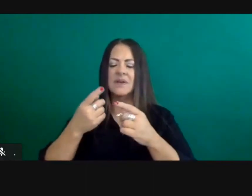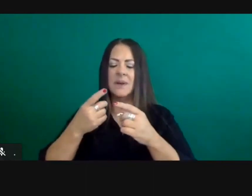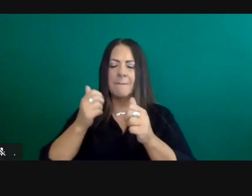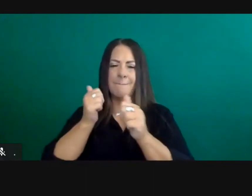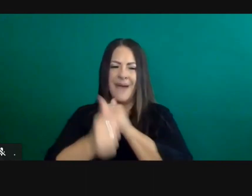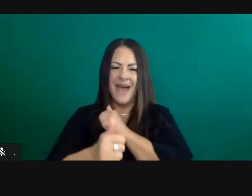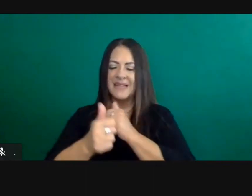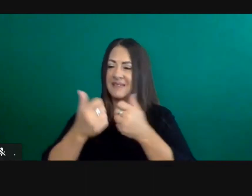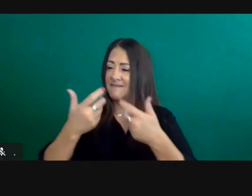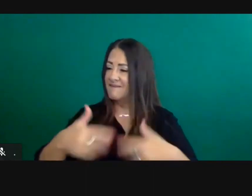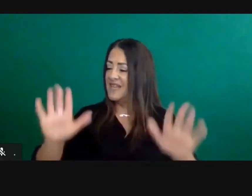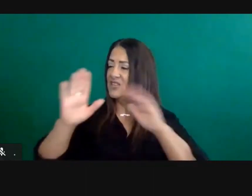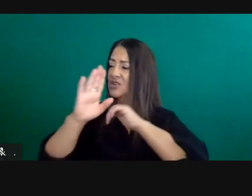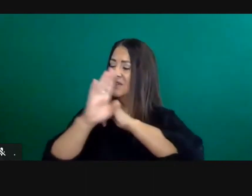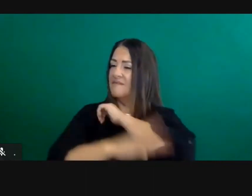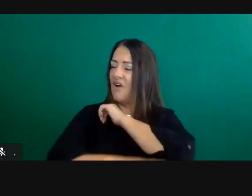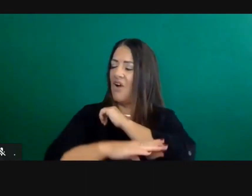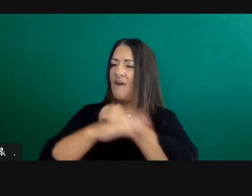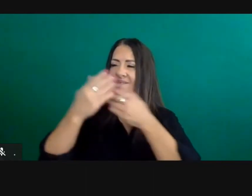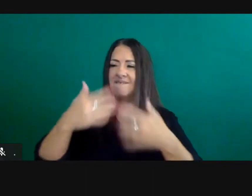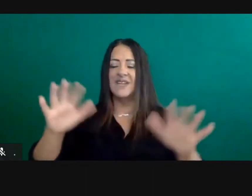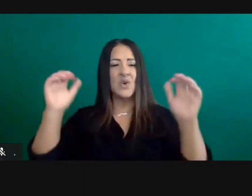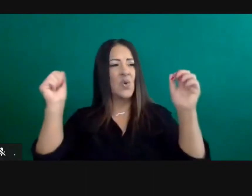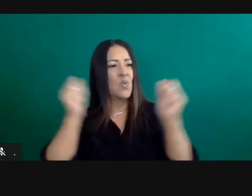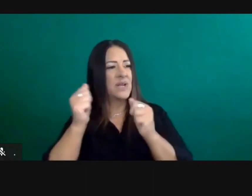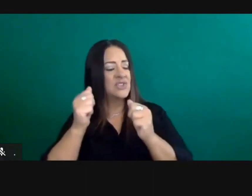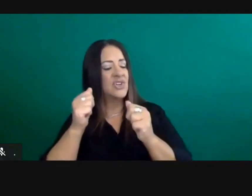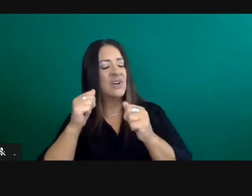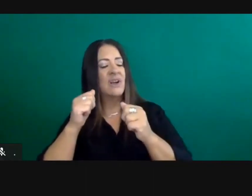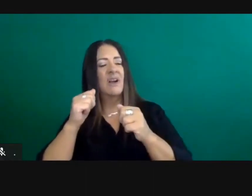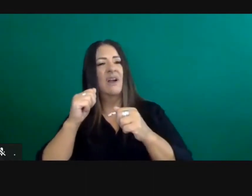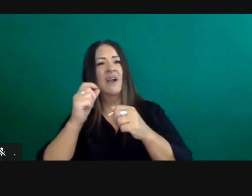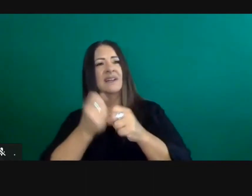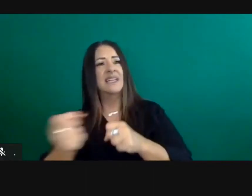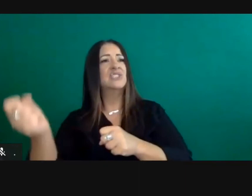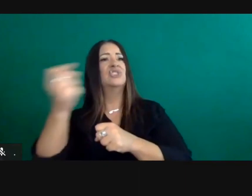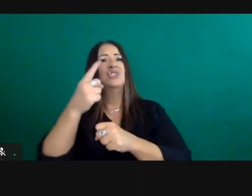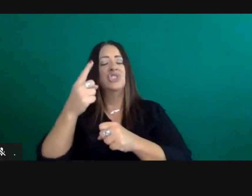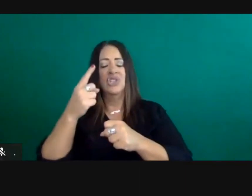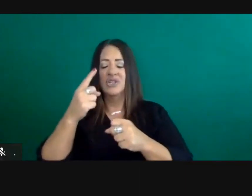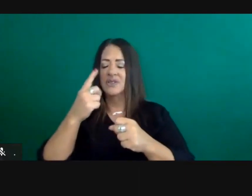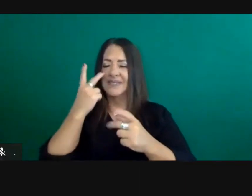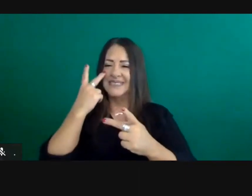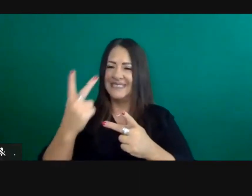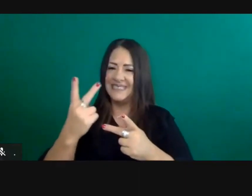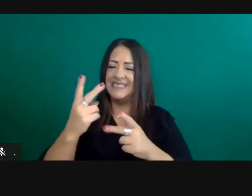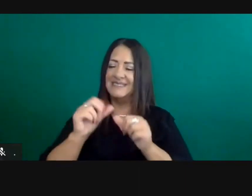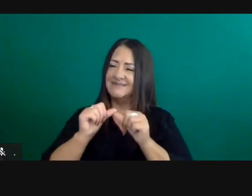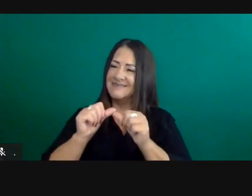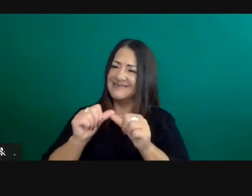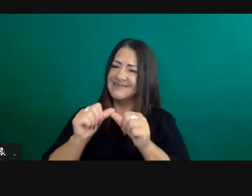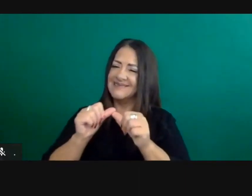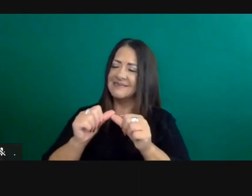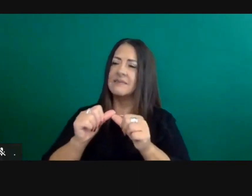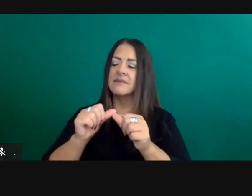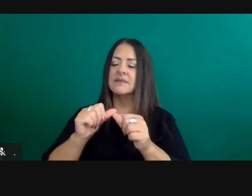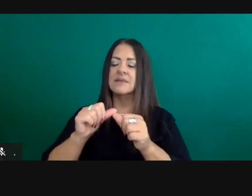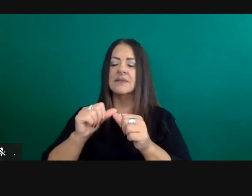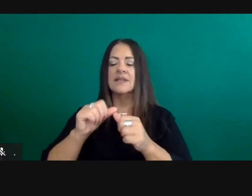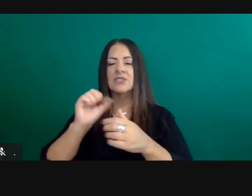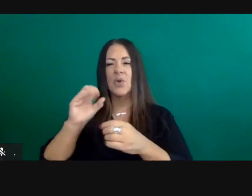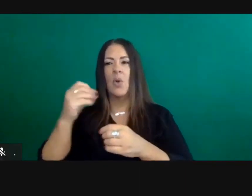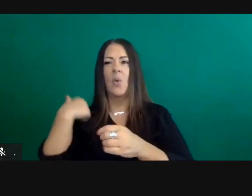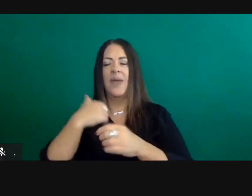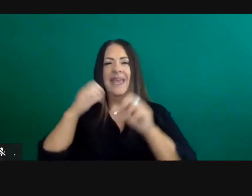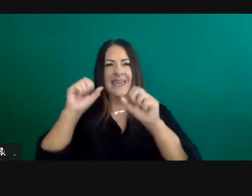flu season, and that we're moving forward with increasing economic stimulus throughout those